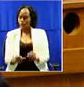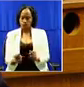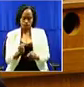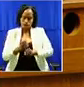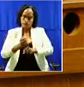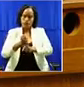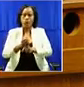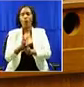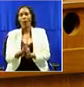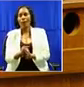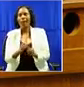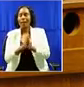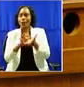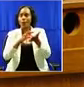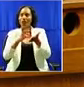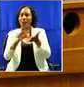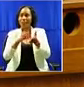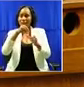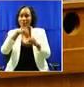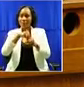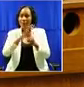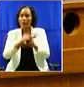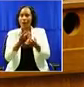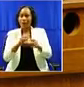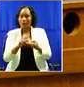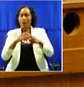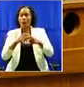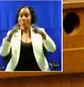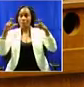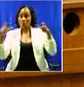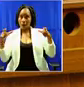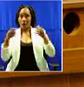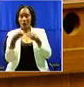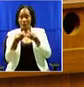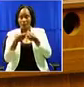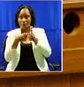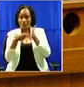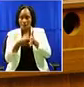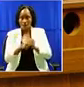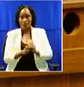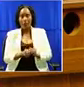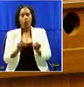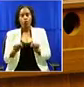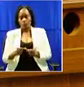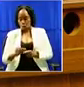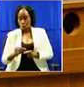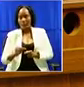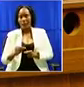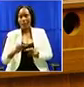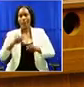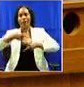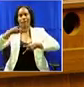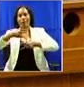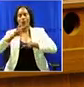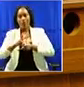transversal contracts put in place for large volume items. We will soon finalize and begin